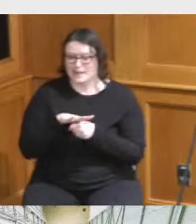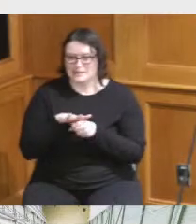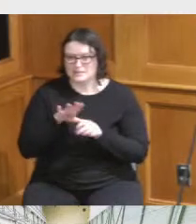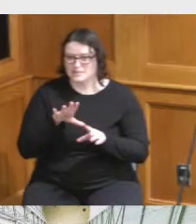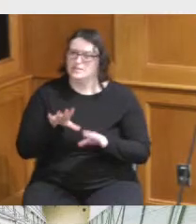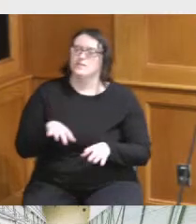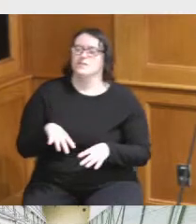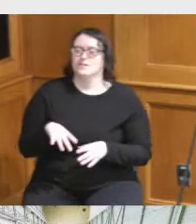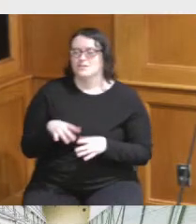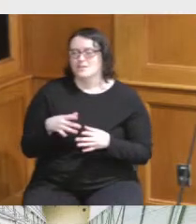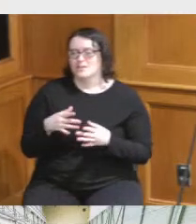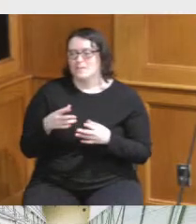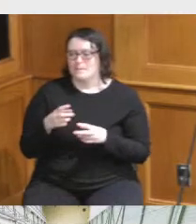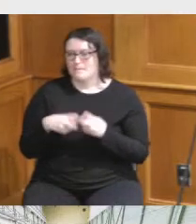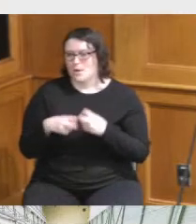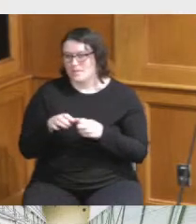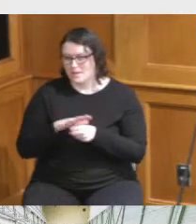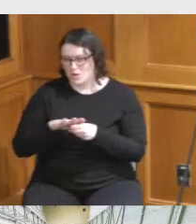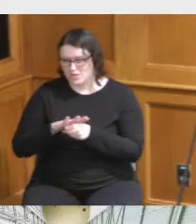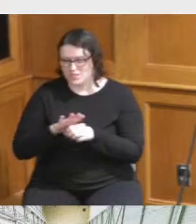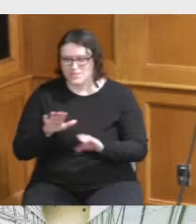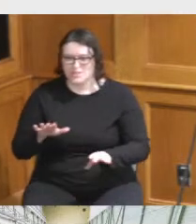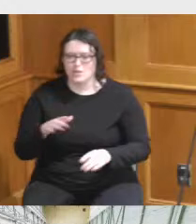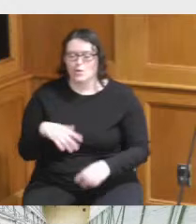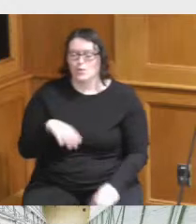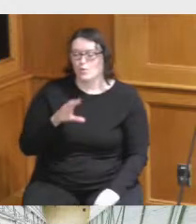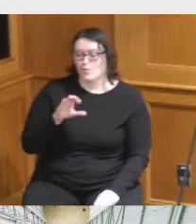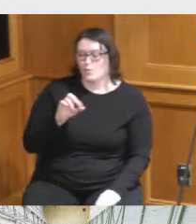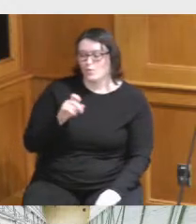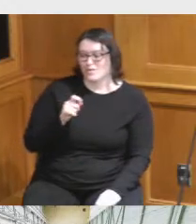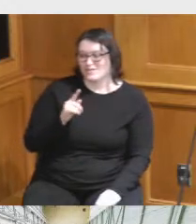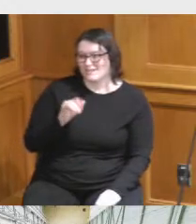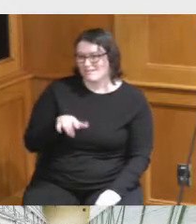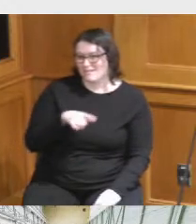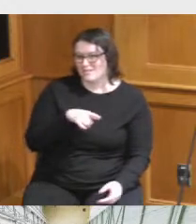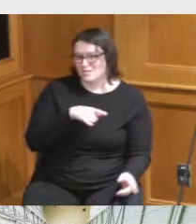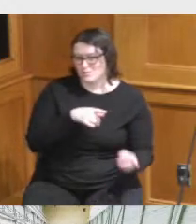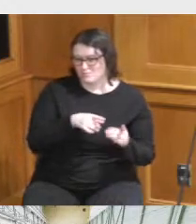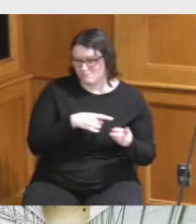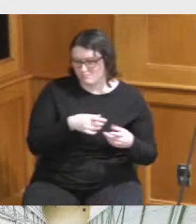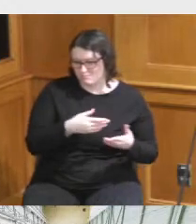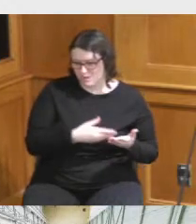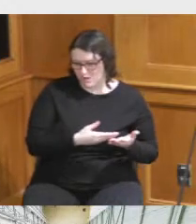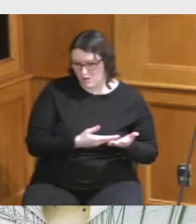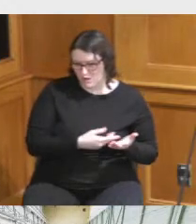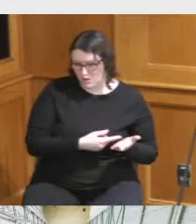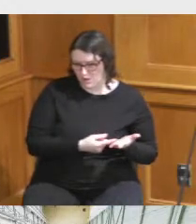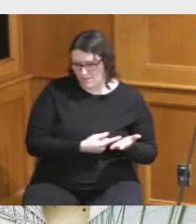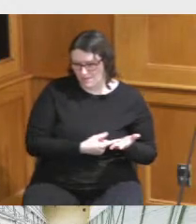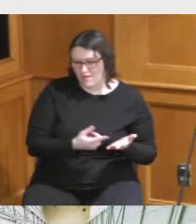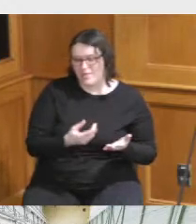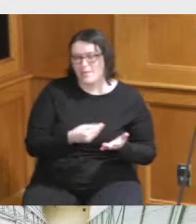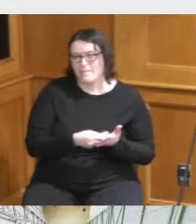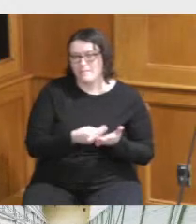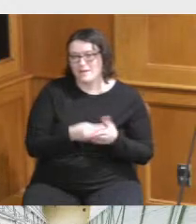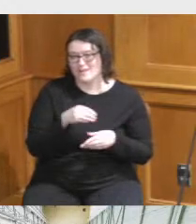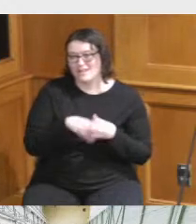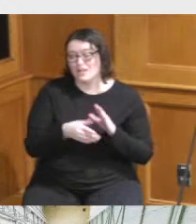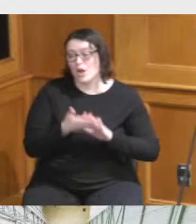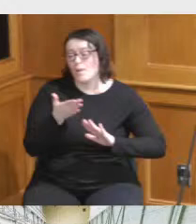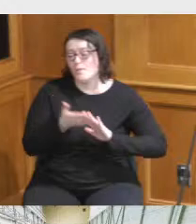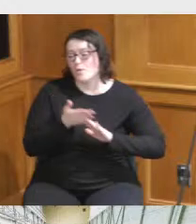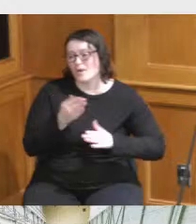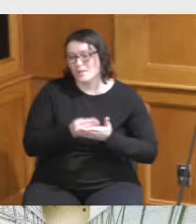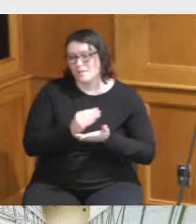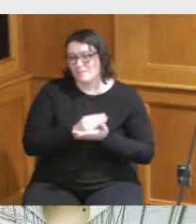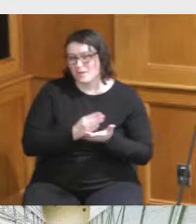talking about that, Director Christie was talking about the money that we have in our capital budget, in our operating budget to do